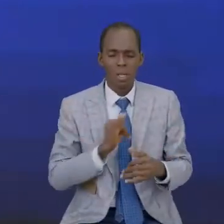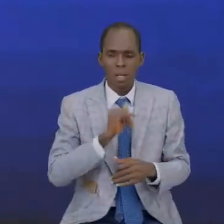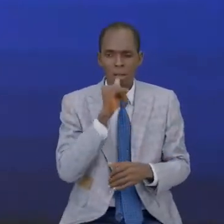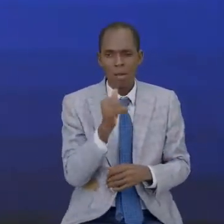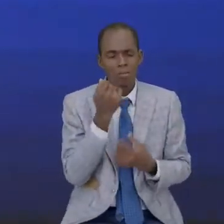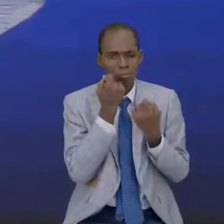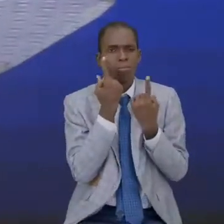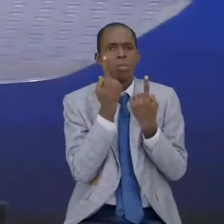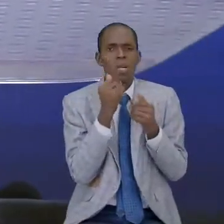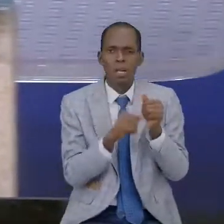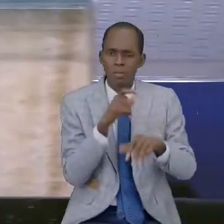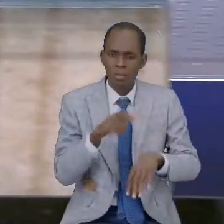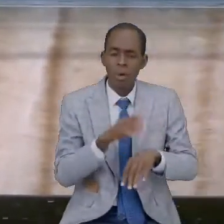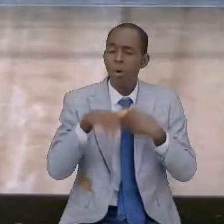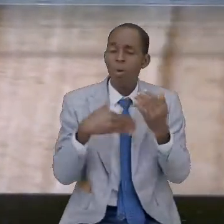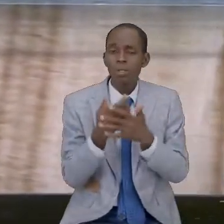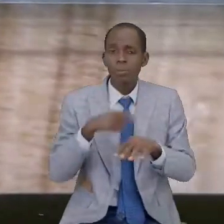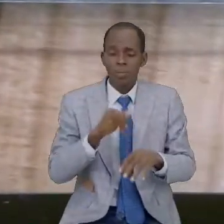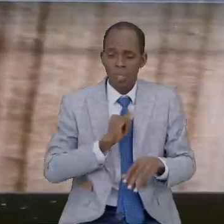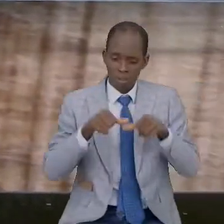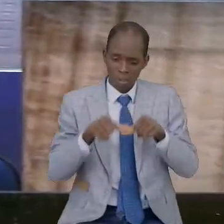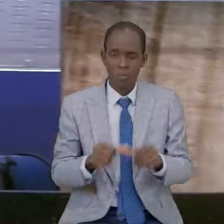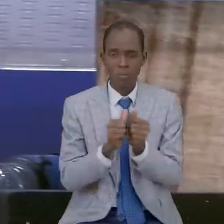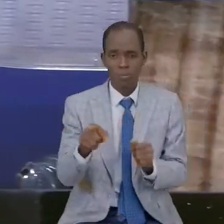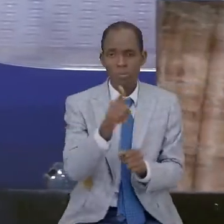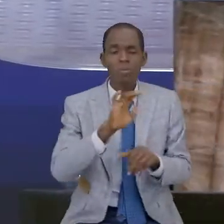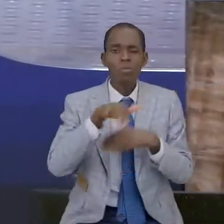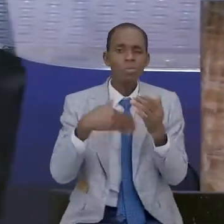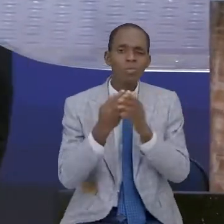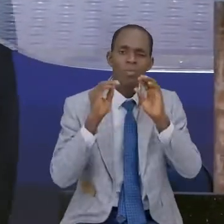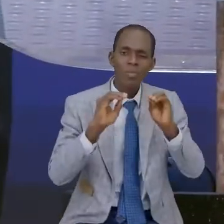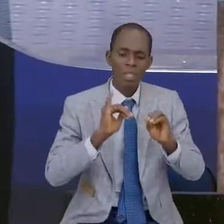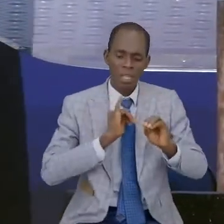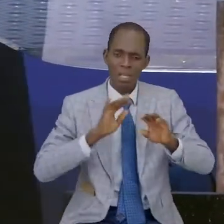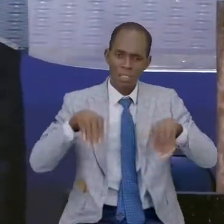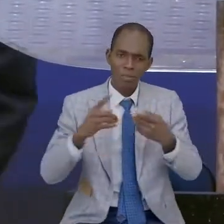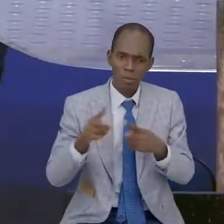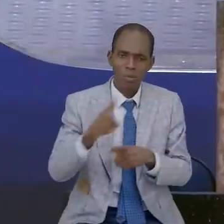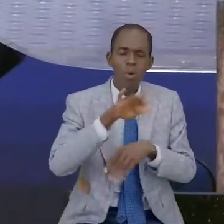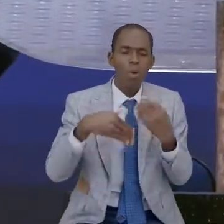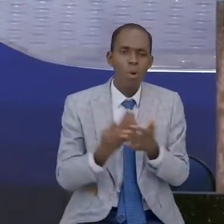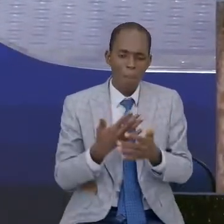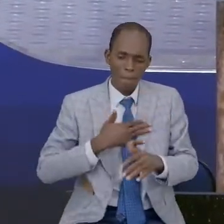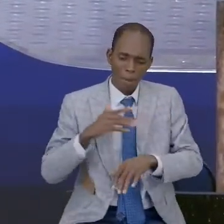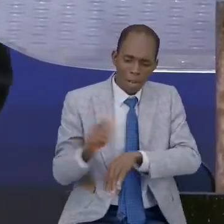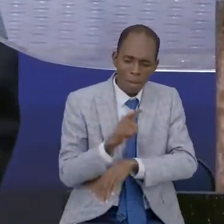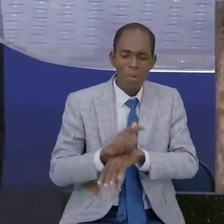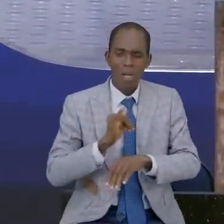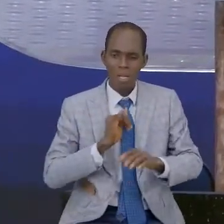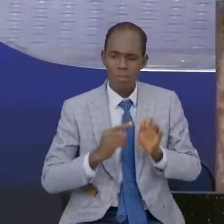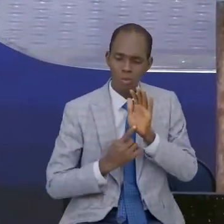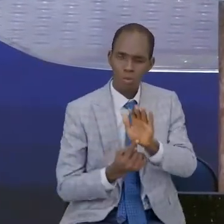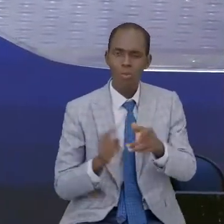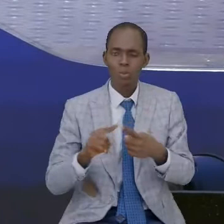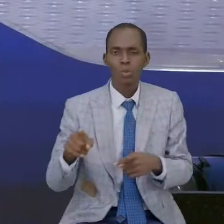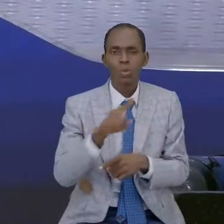the time I spent with you, all the teaching I gave you, all the labor that I exercised myself in to make